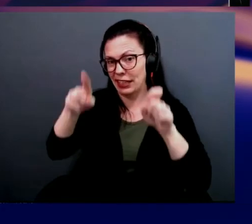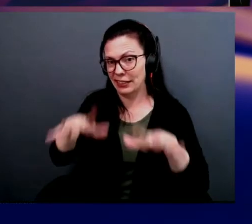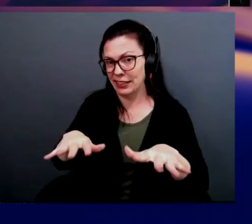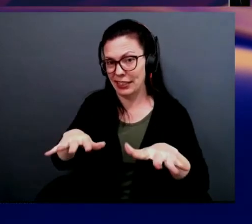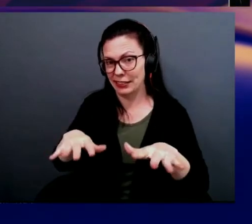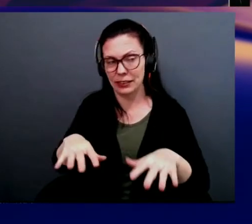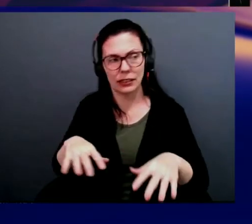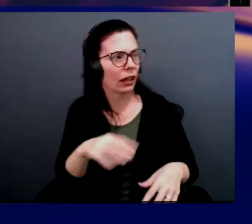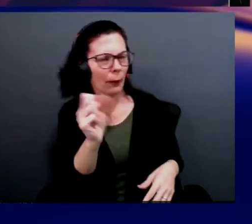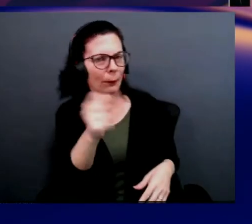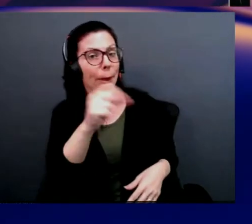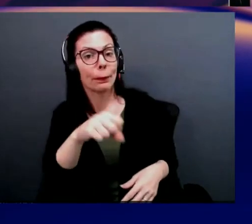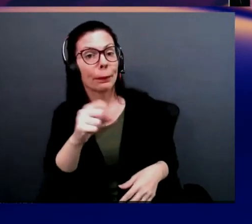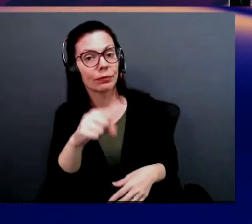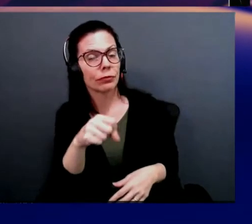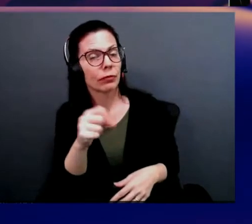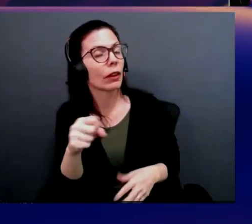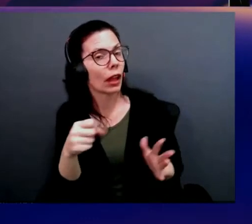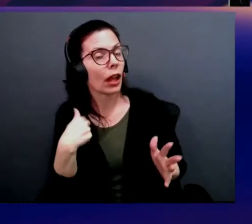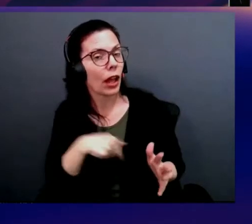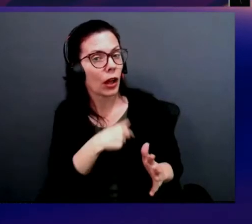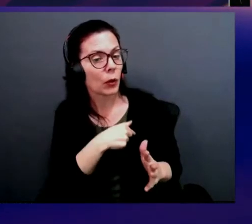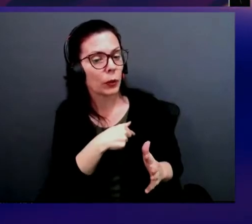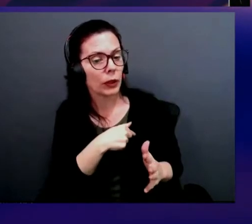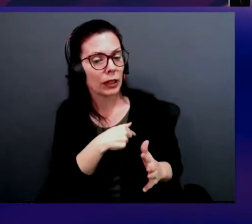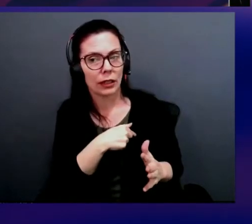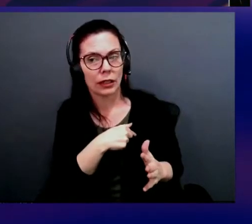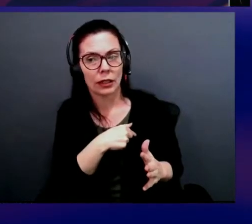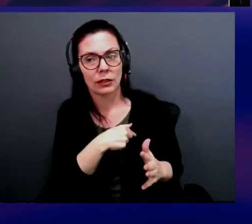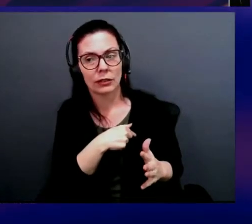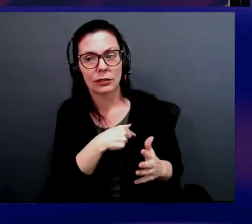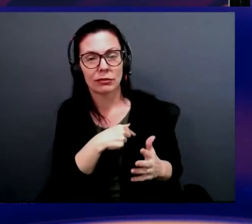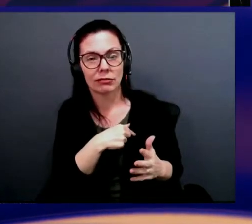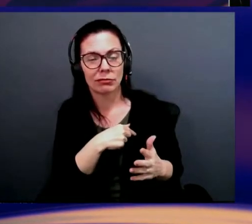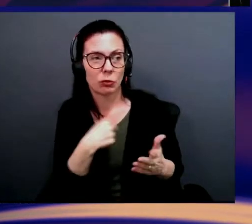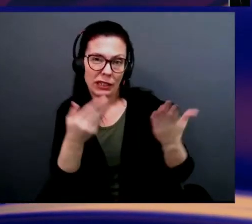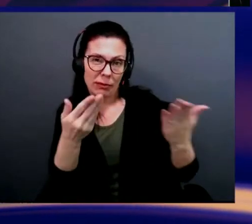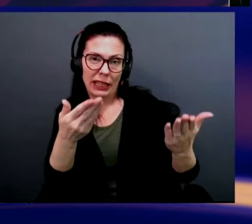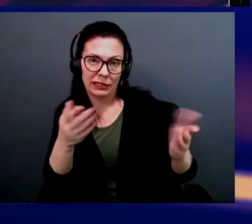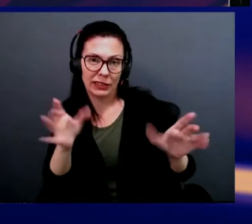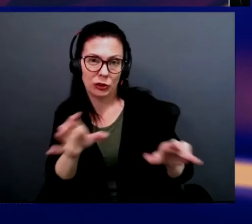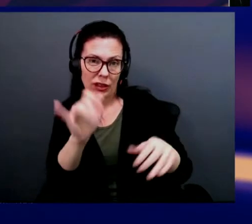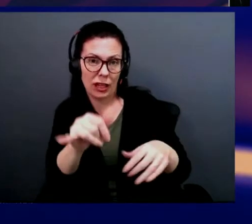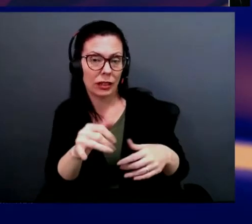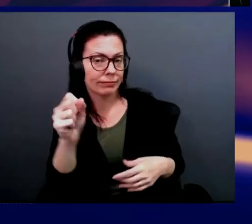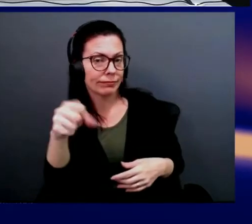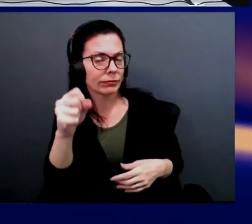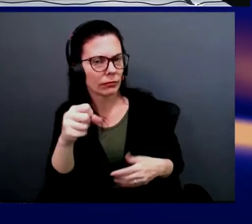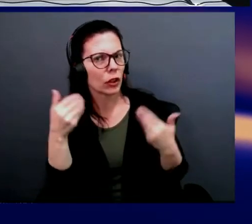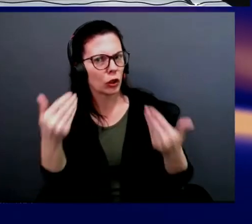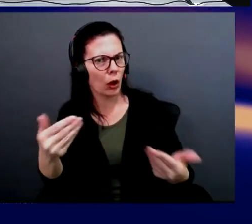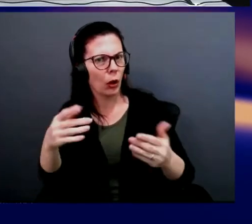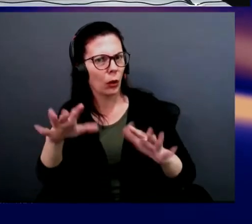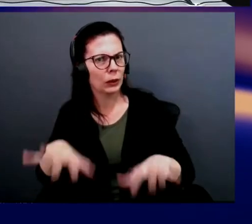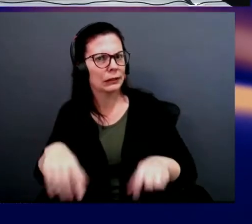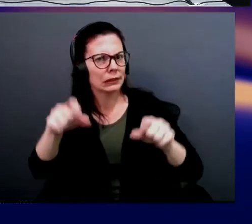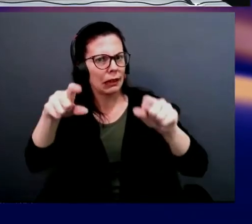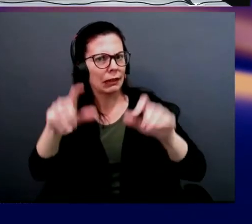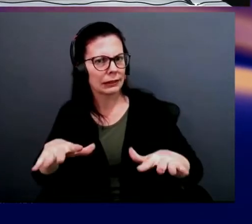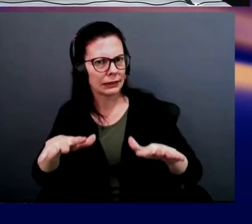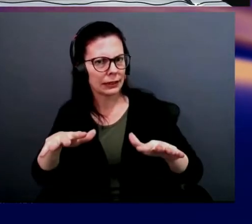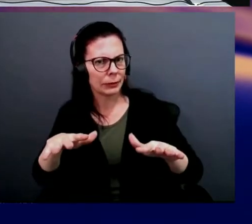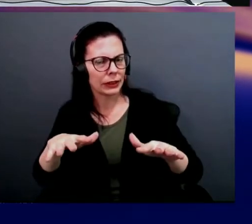Yeah, absolutely. Right. And we actually, it's a good thing to do. We recommend it. I mean, go in, take the assessment, get